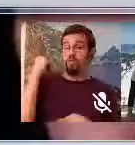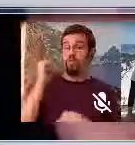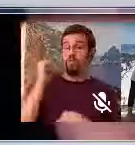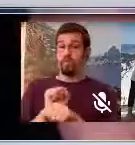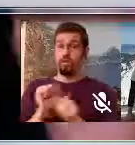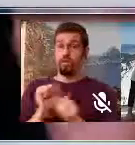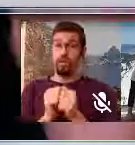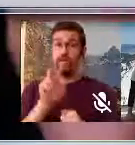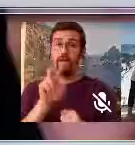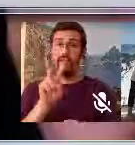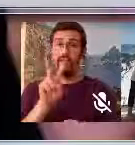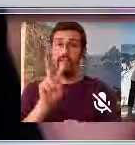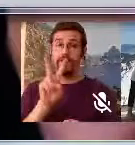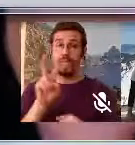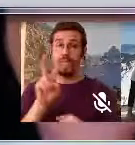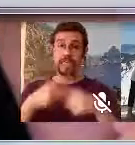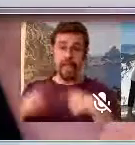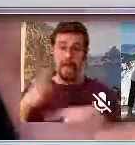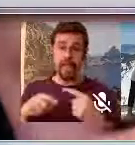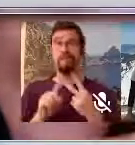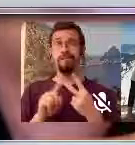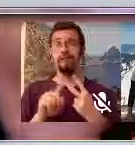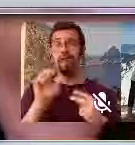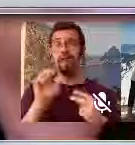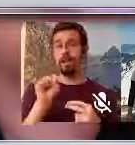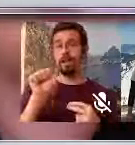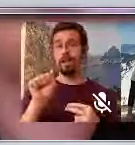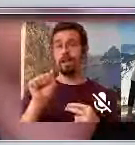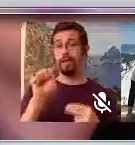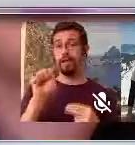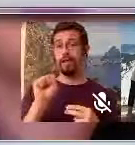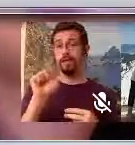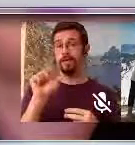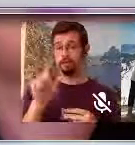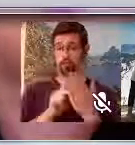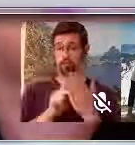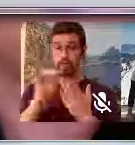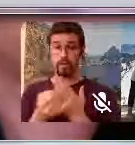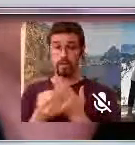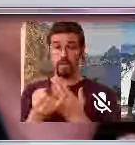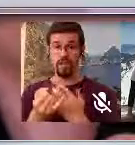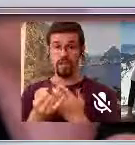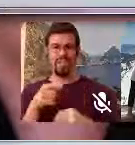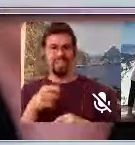vSign and SASL projects that generate